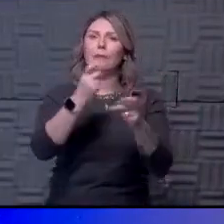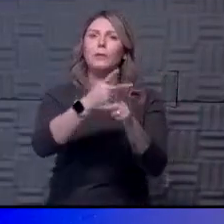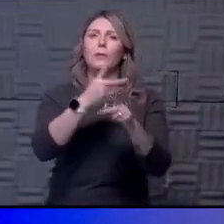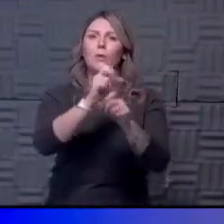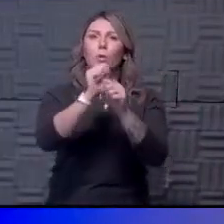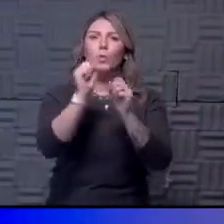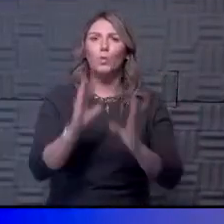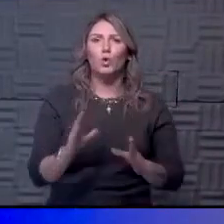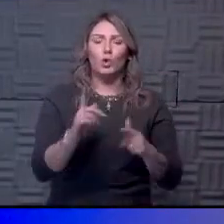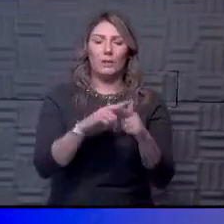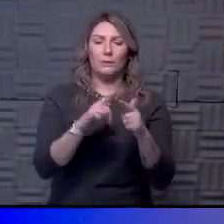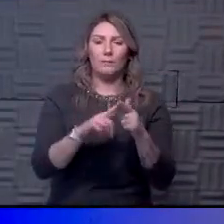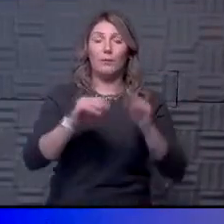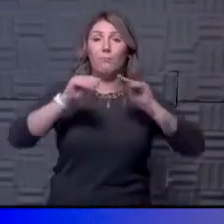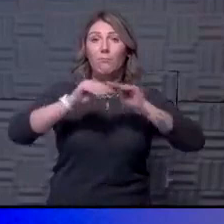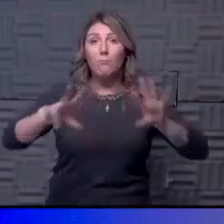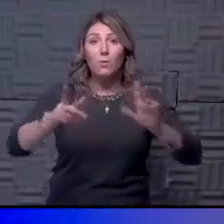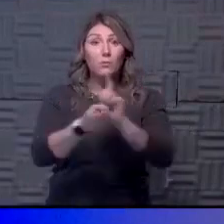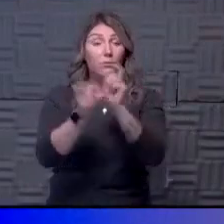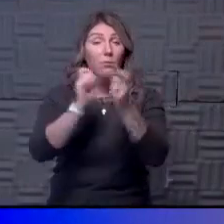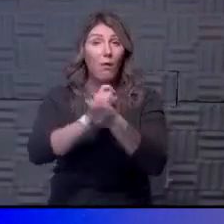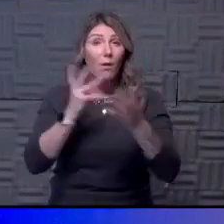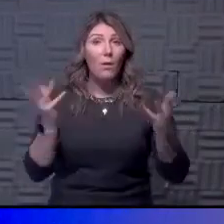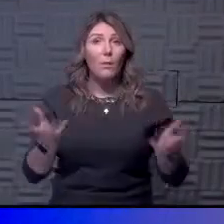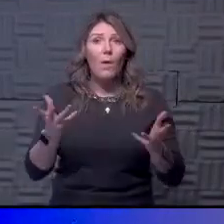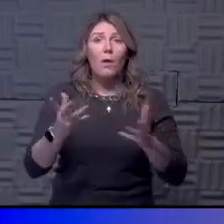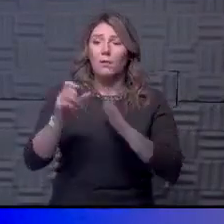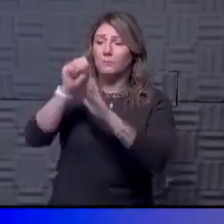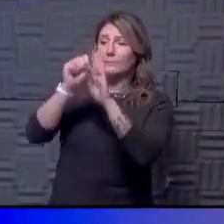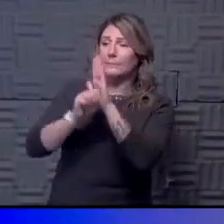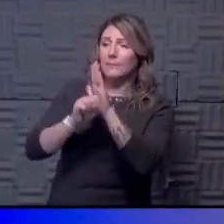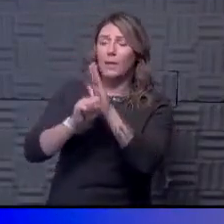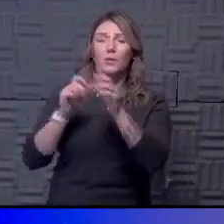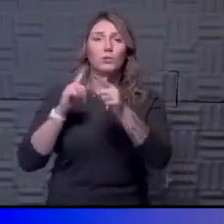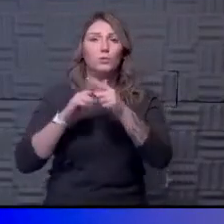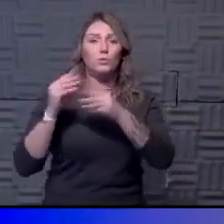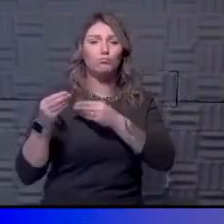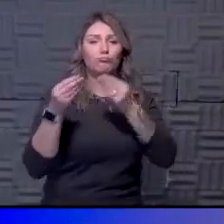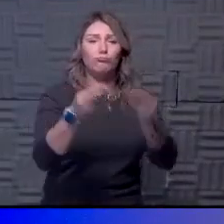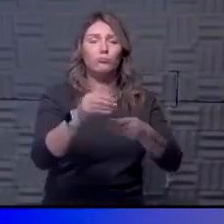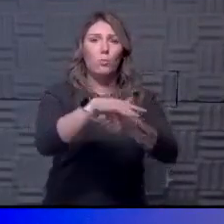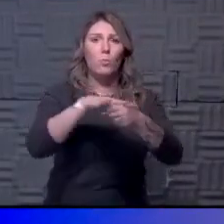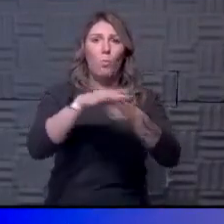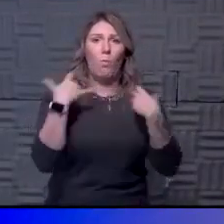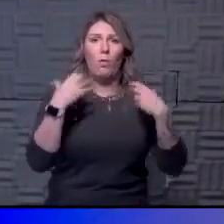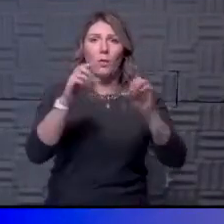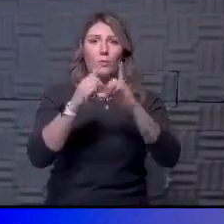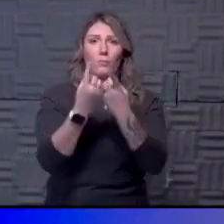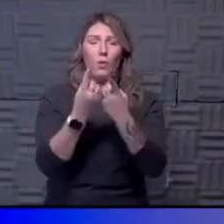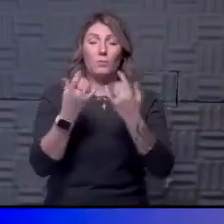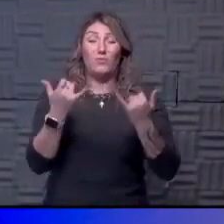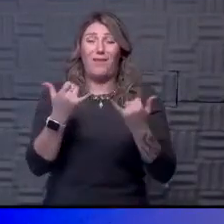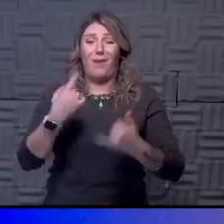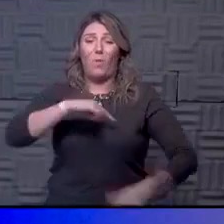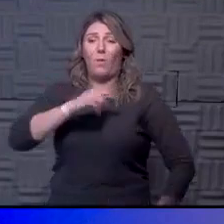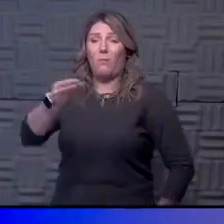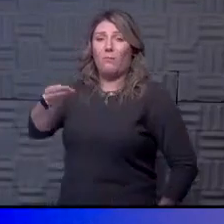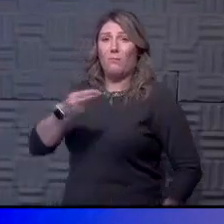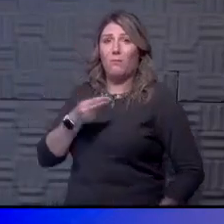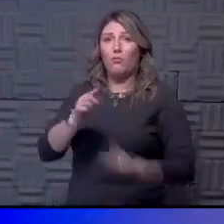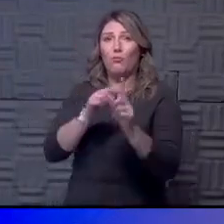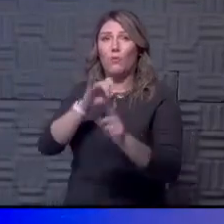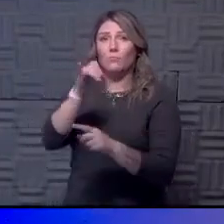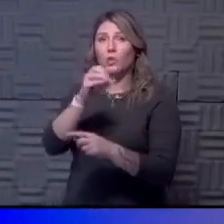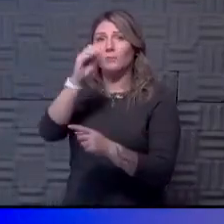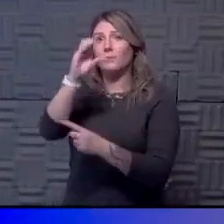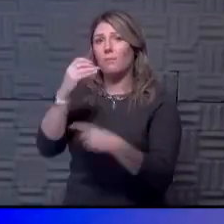the distribution changed where it was going from the state to the local health departments. So we are getting our vaccination from Johnson